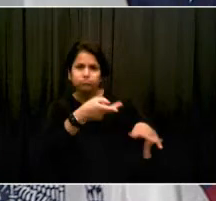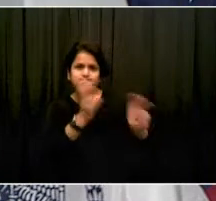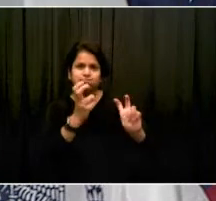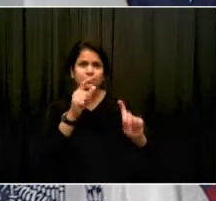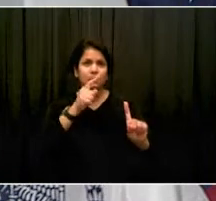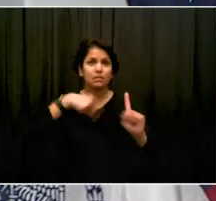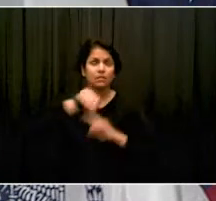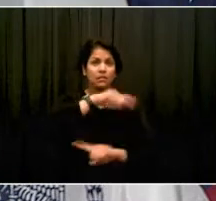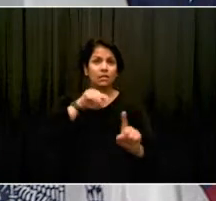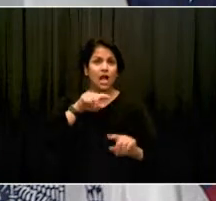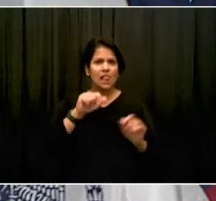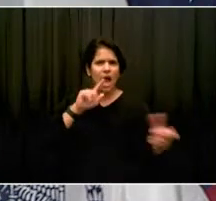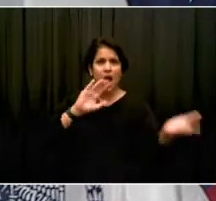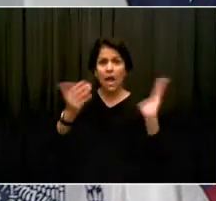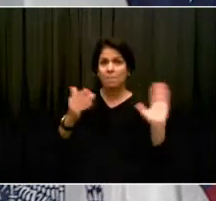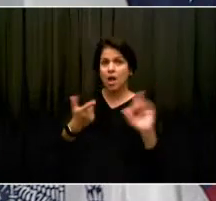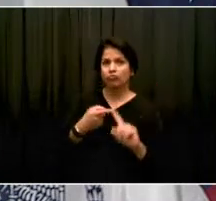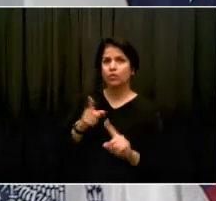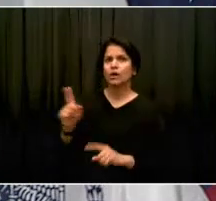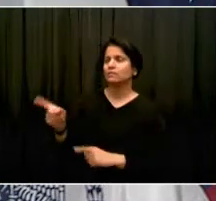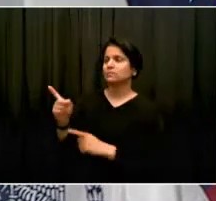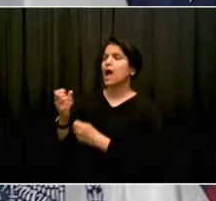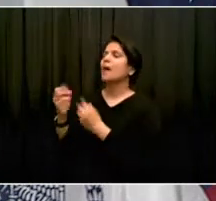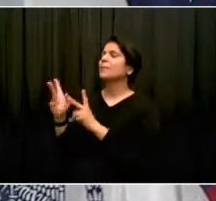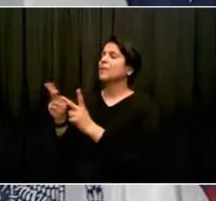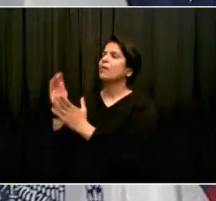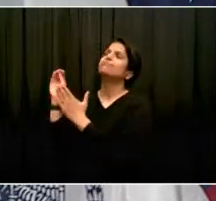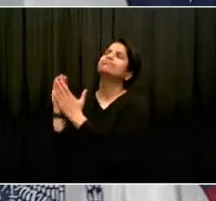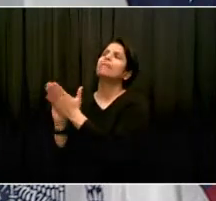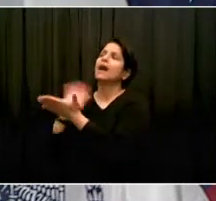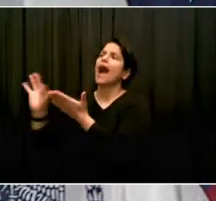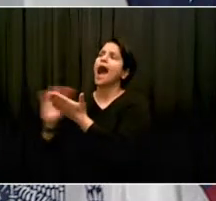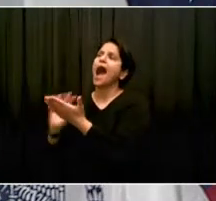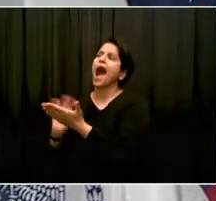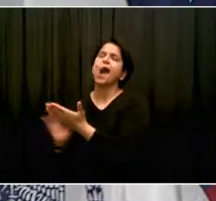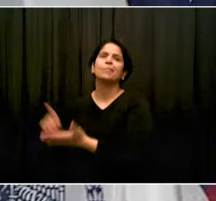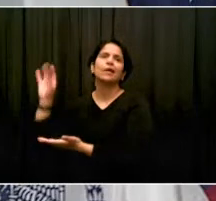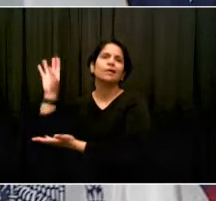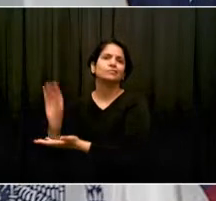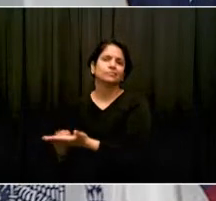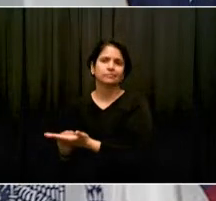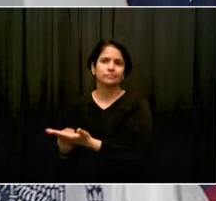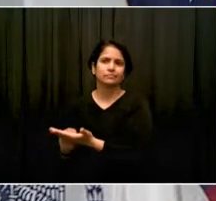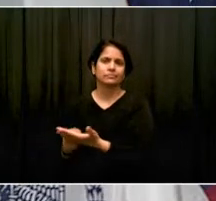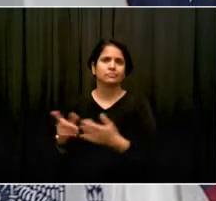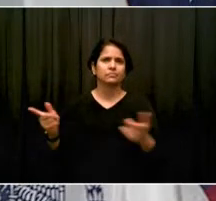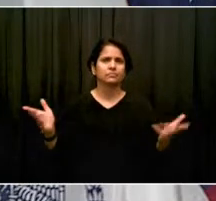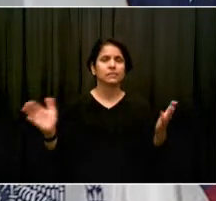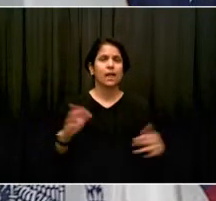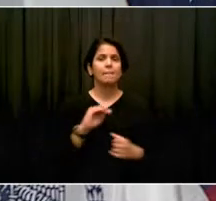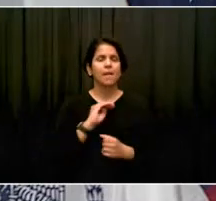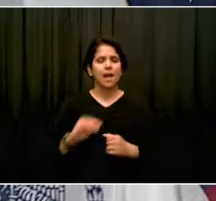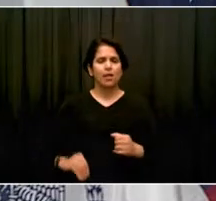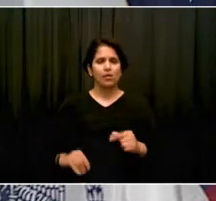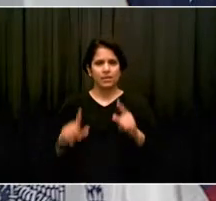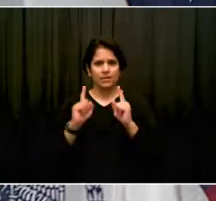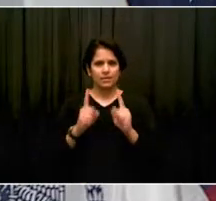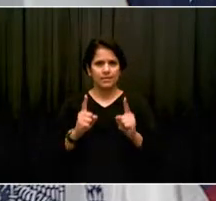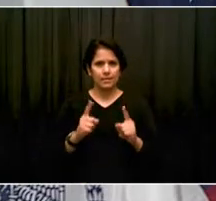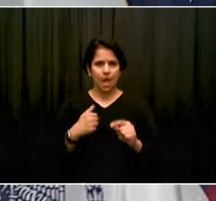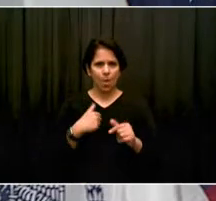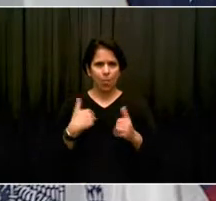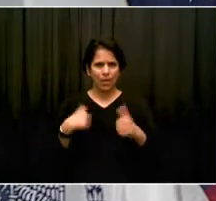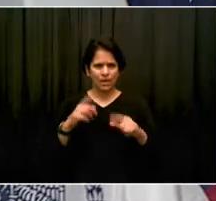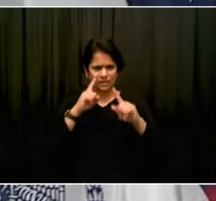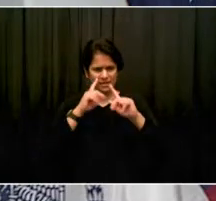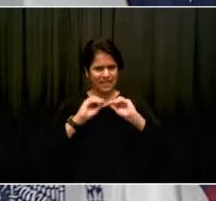Henry, look, there's a lot of transparency out there. We'll connect you with it so you see constantly putting out information. Let me give you the last 24 hours,